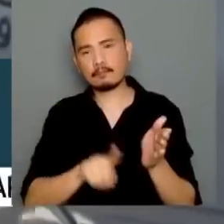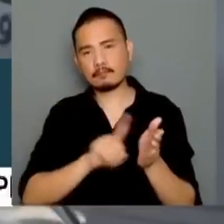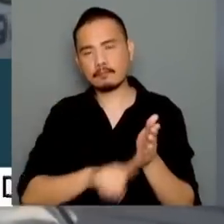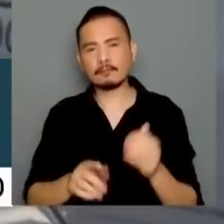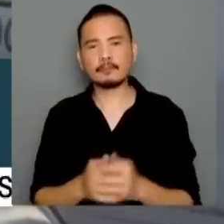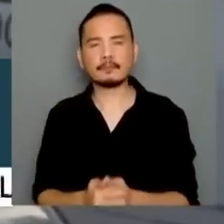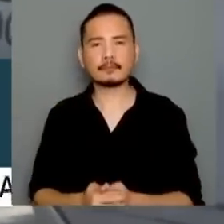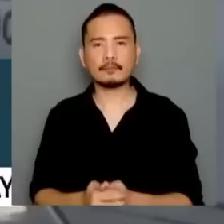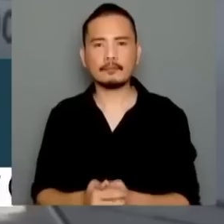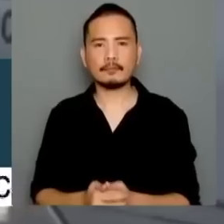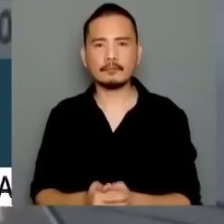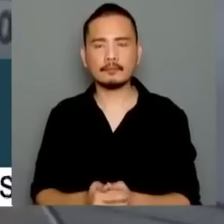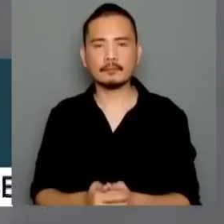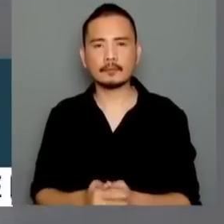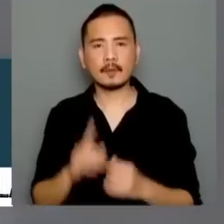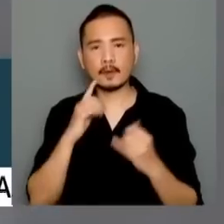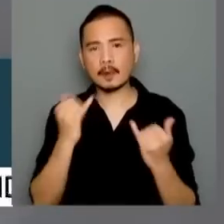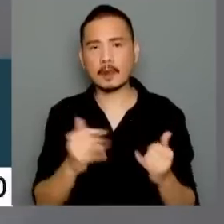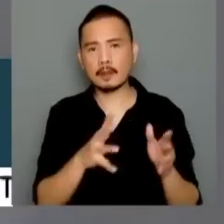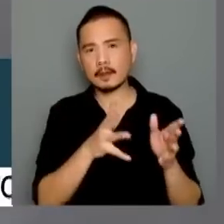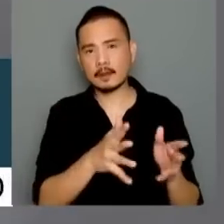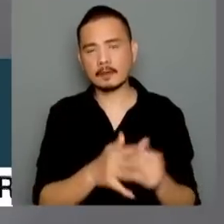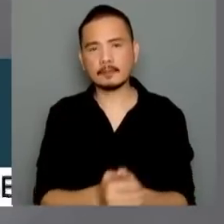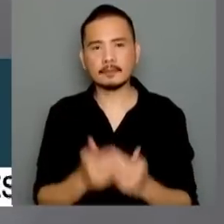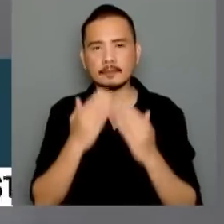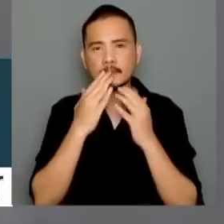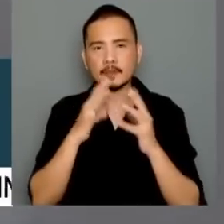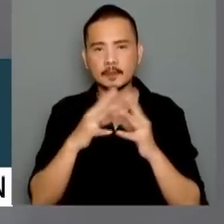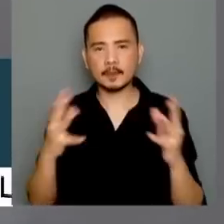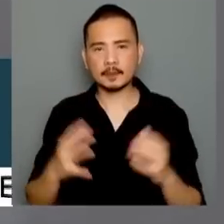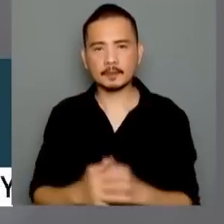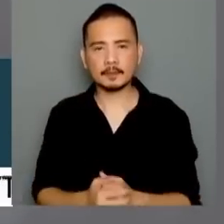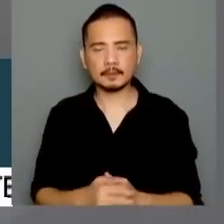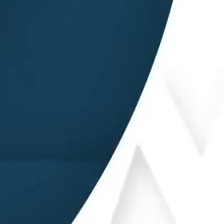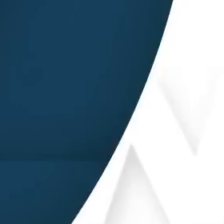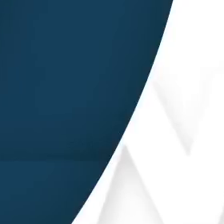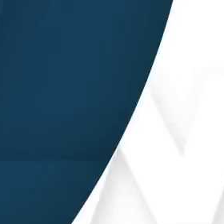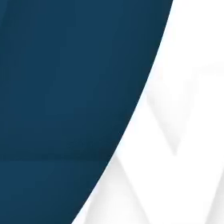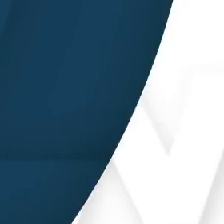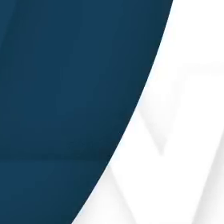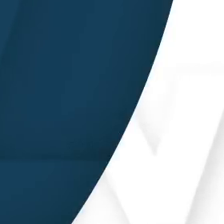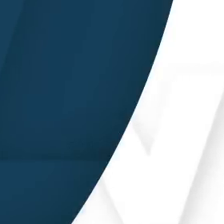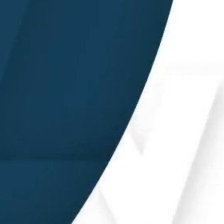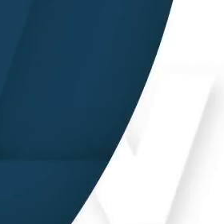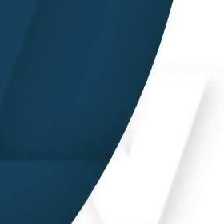We're going to have to leave it at that. Bianca Dava there joining us on the line. Thanks, Bianca. Take care and you keep safe.